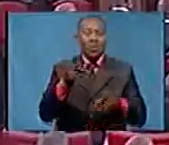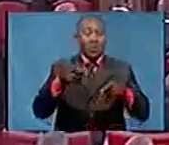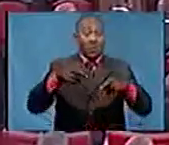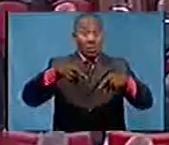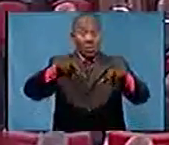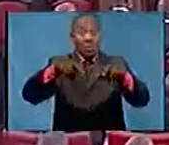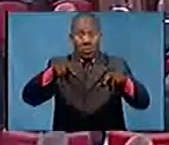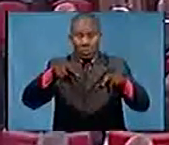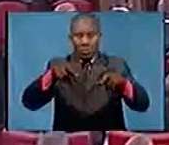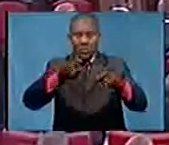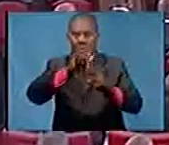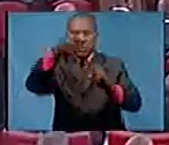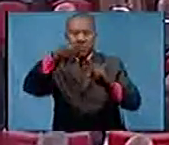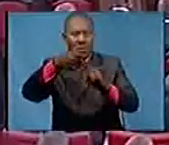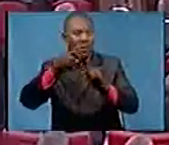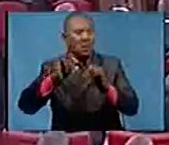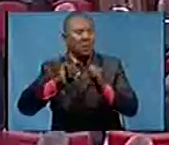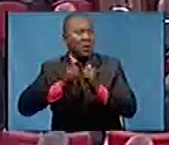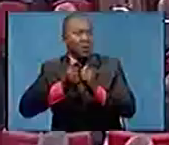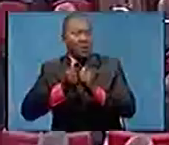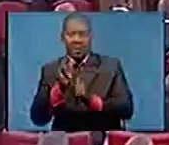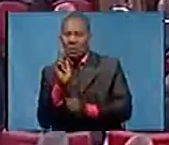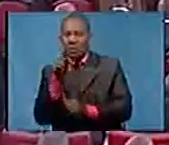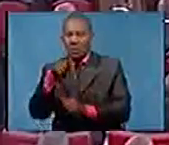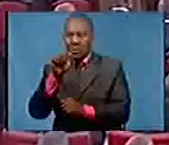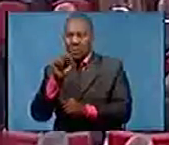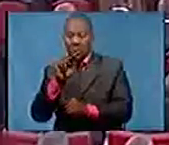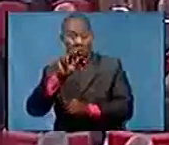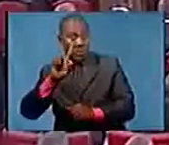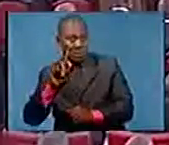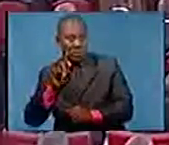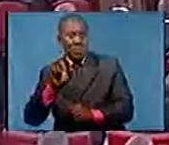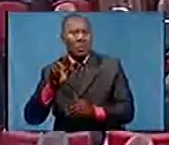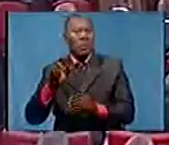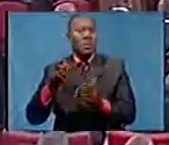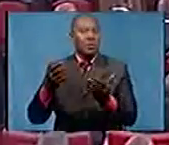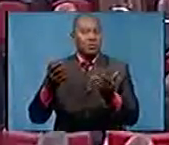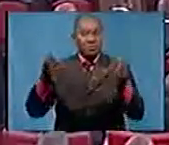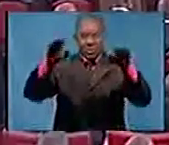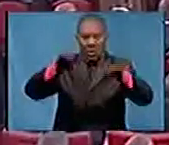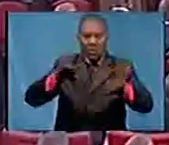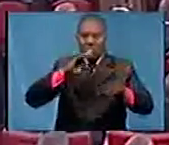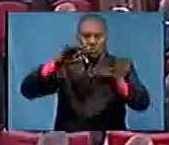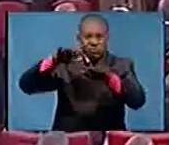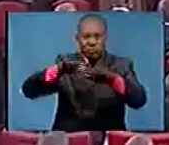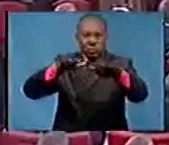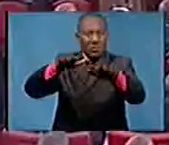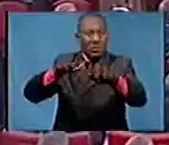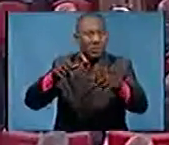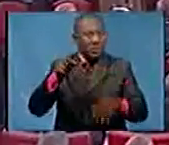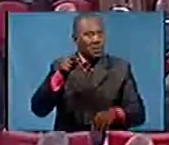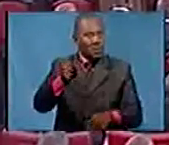town is through the Modam. And the Modam is a vital